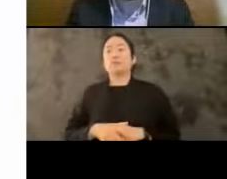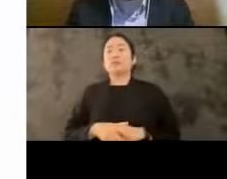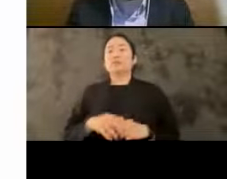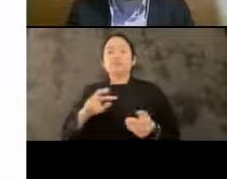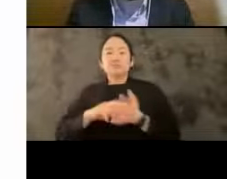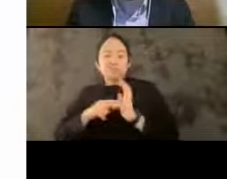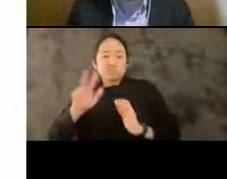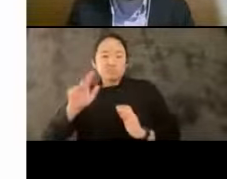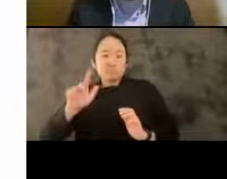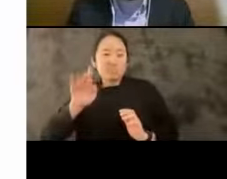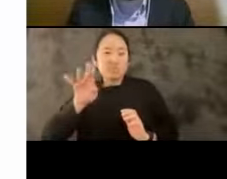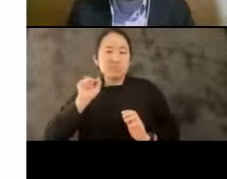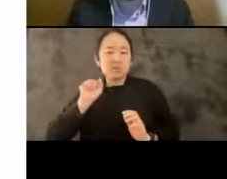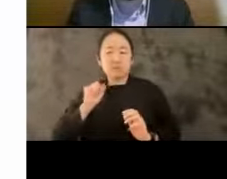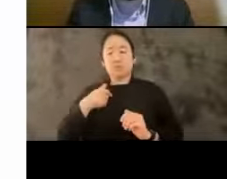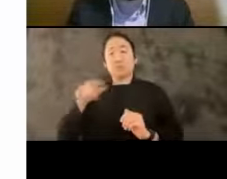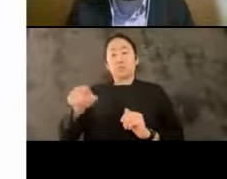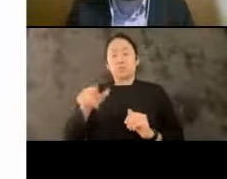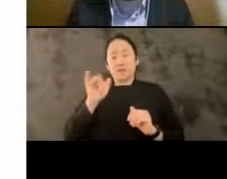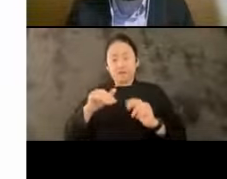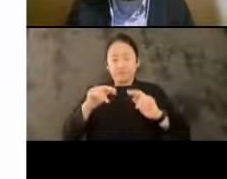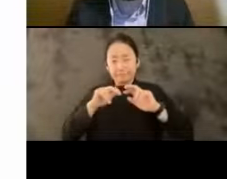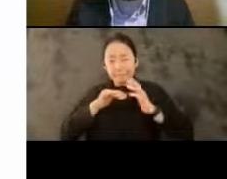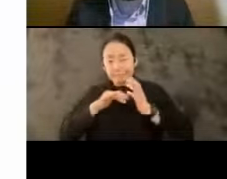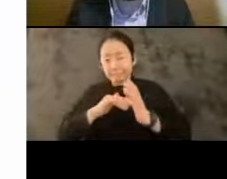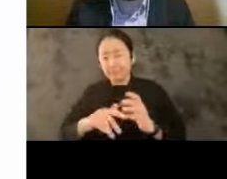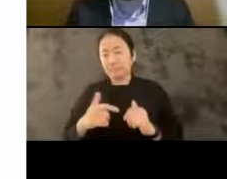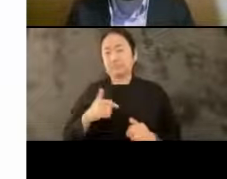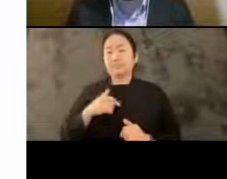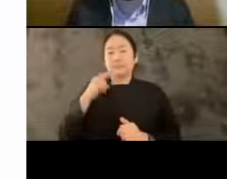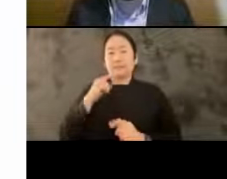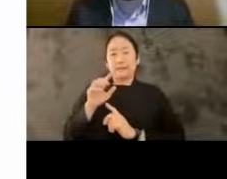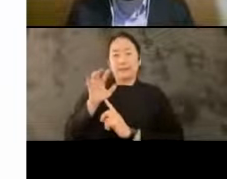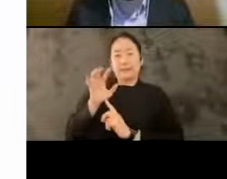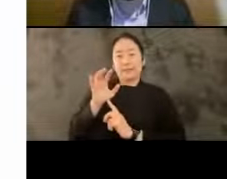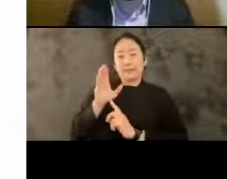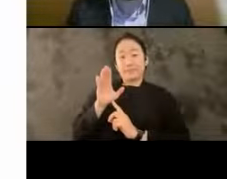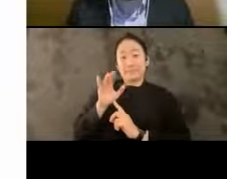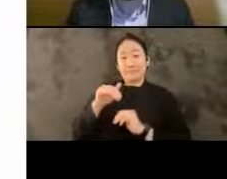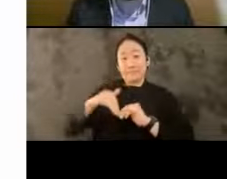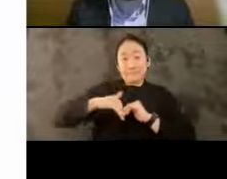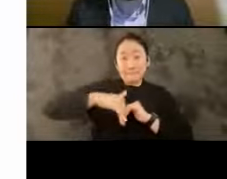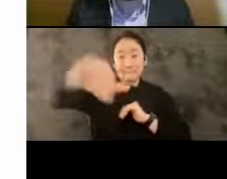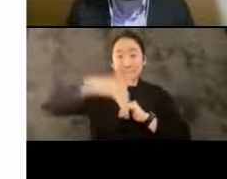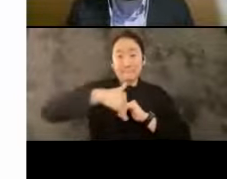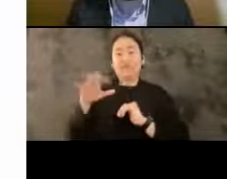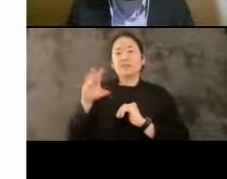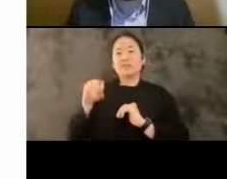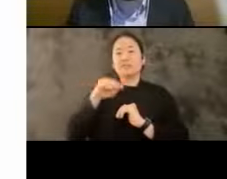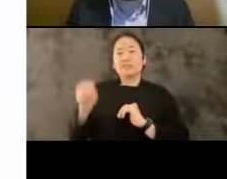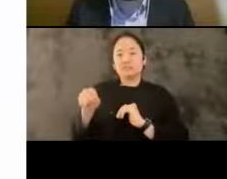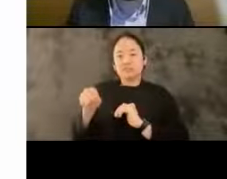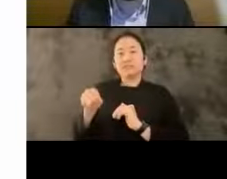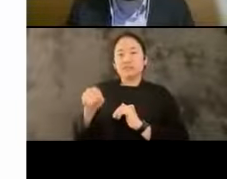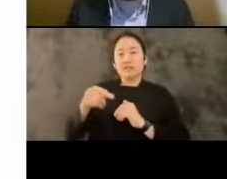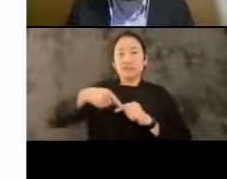this route as having 50% dedicated lanes for BRT,